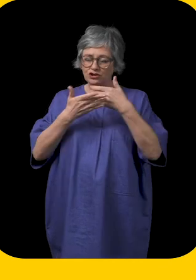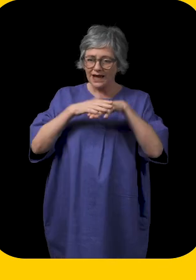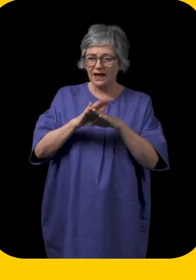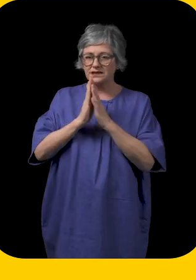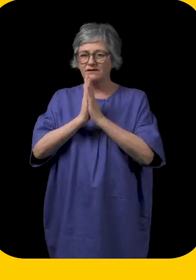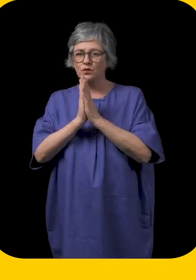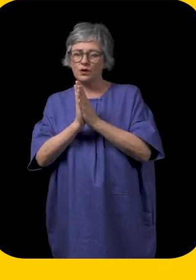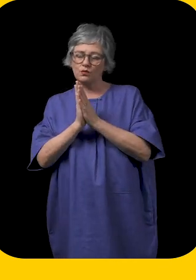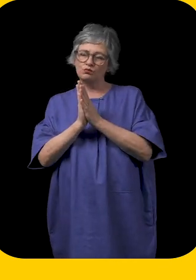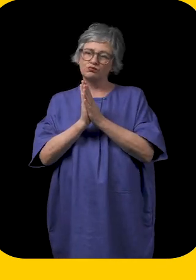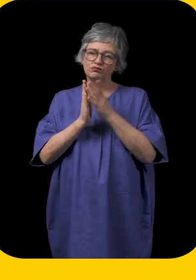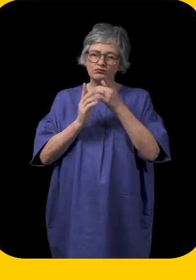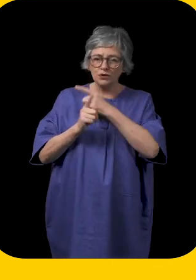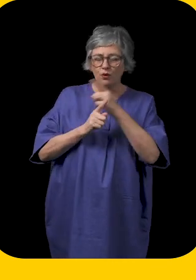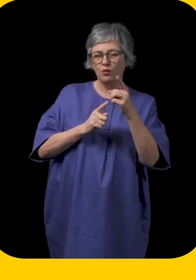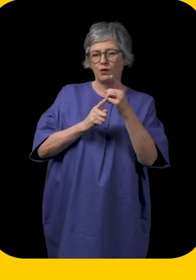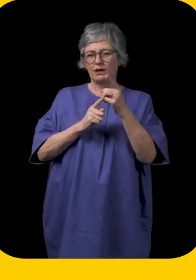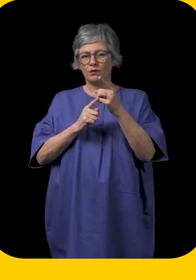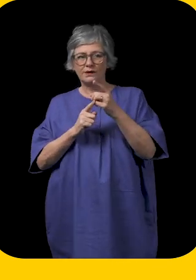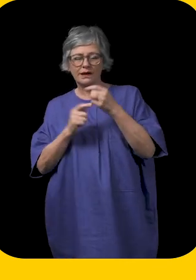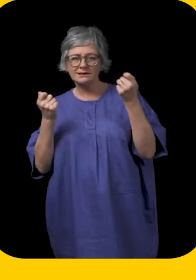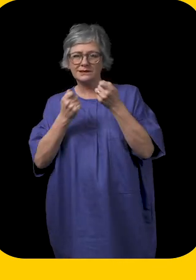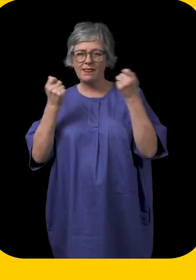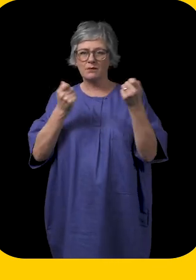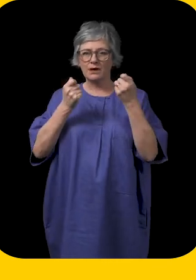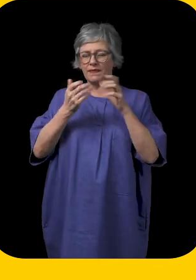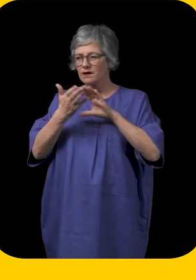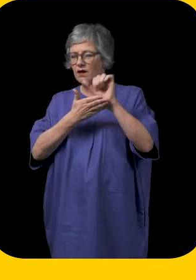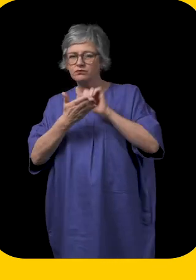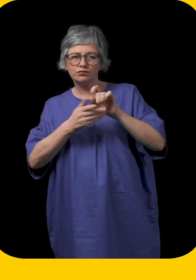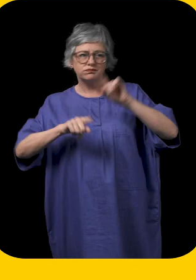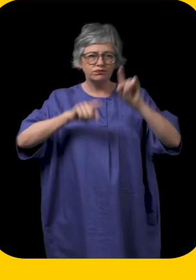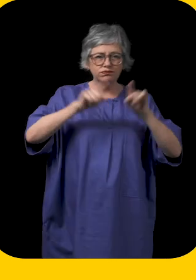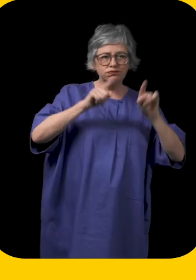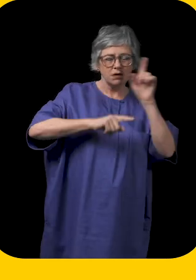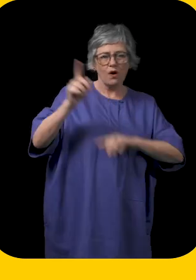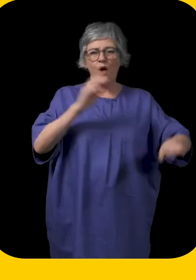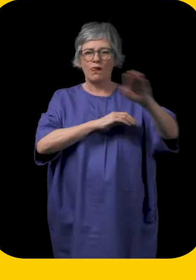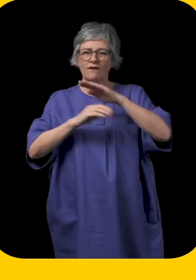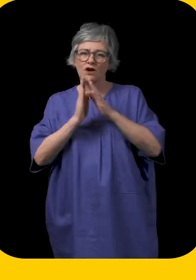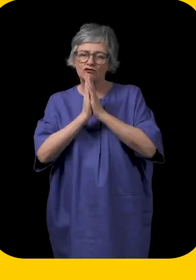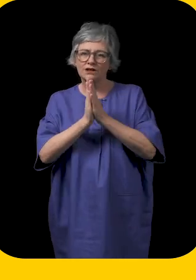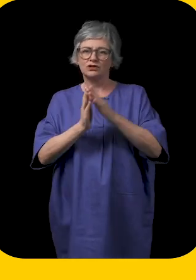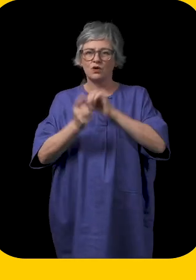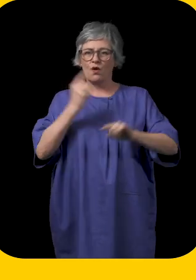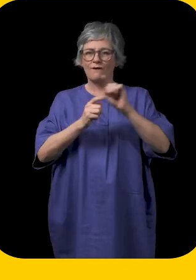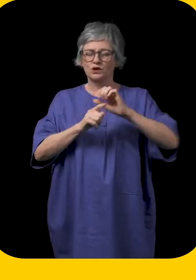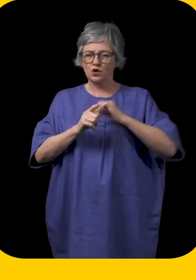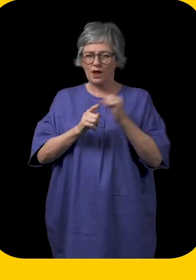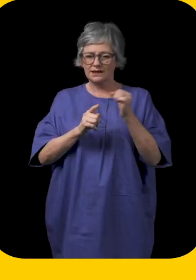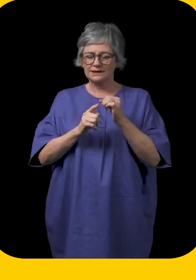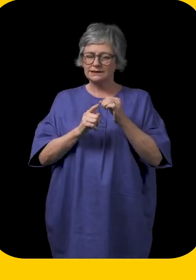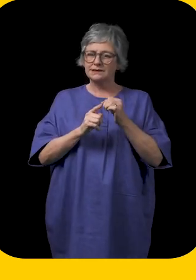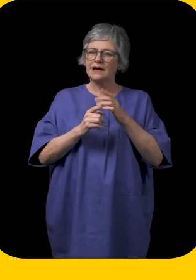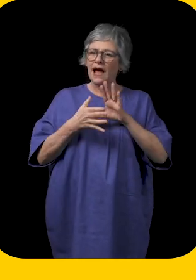celebrated the nation's religious and cultural diversity with events held by communities across Scotland. The theme of Scottish Interfaith Week was